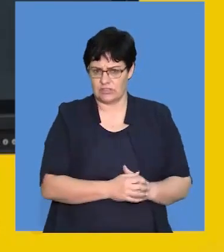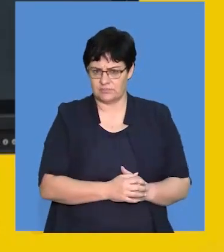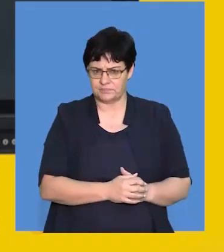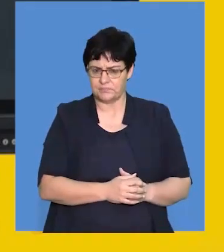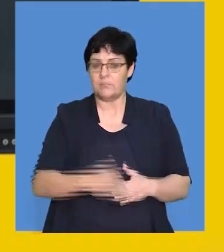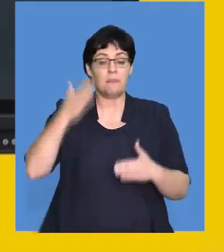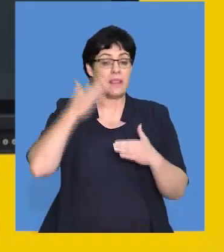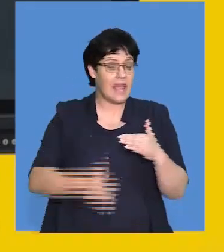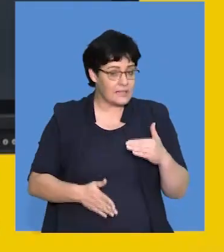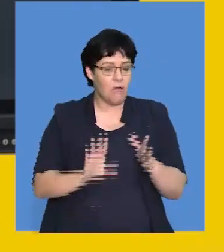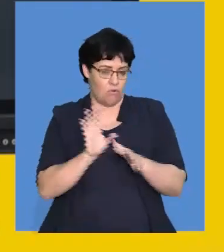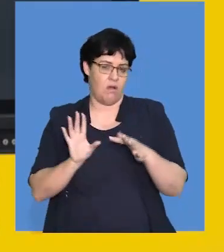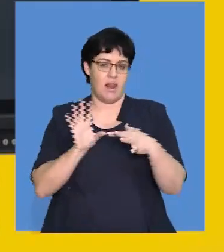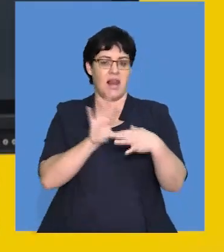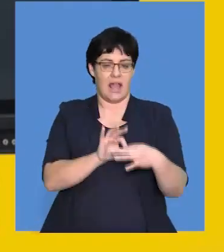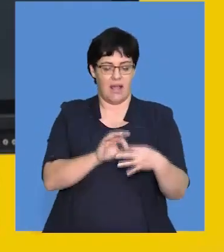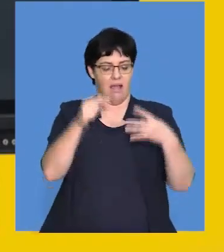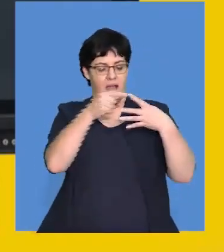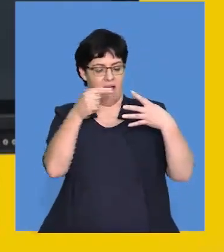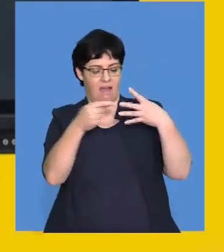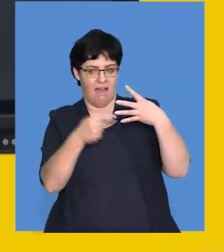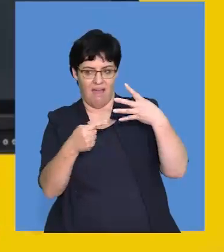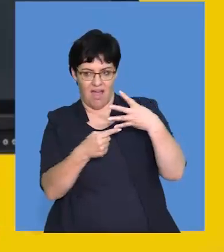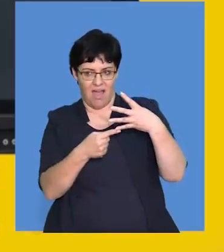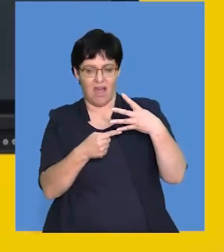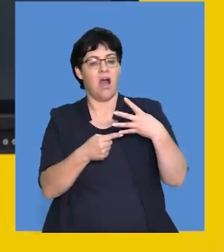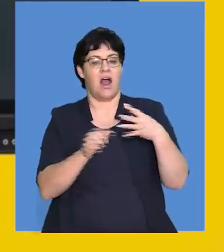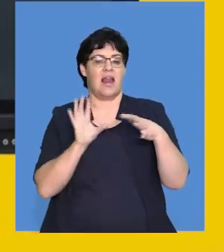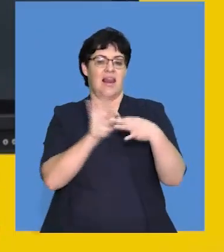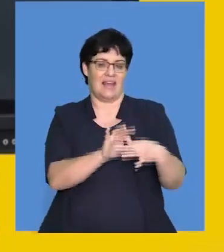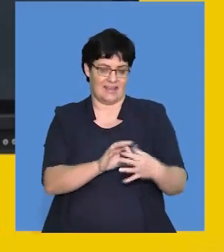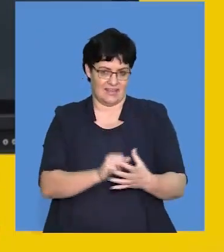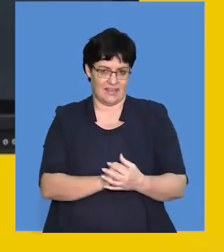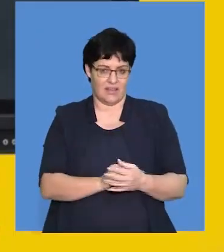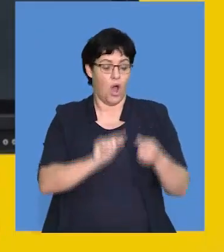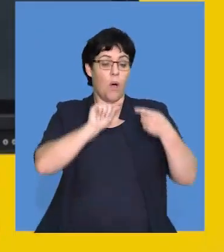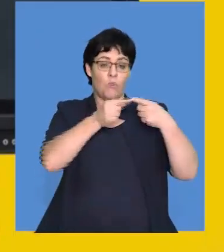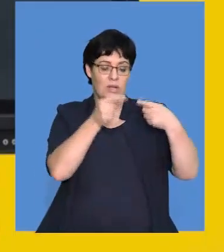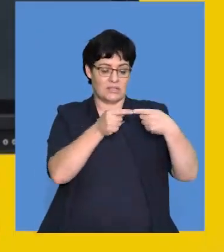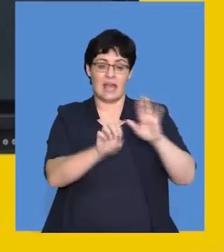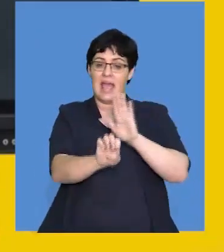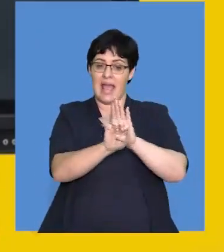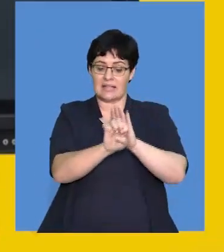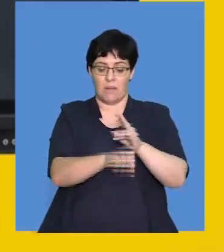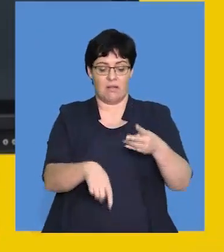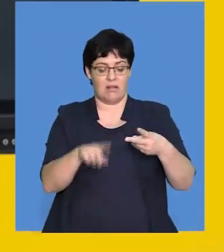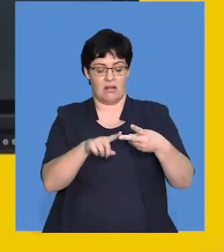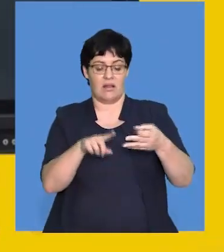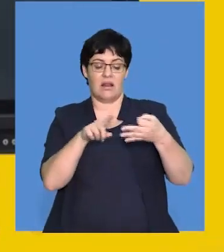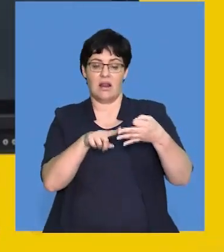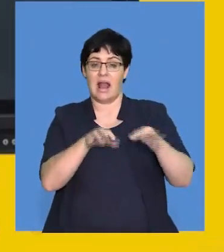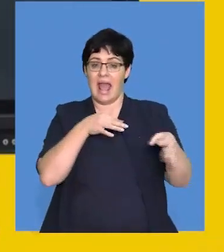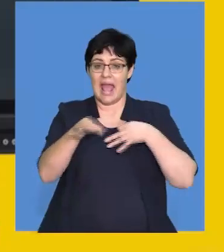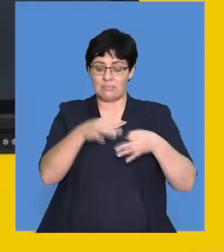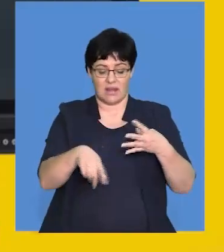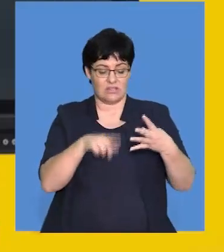And eventually, you link all these concepts together. Your point, your example, and your